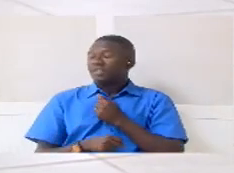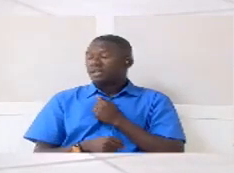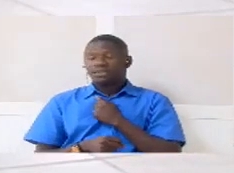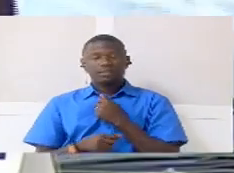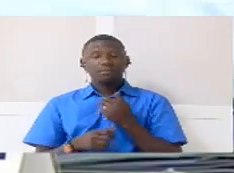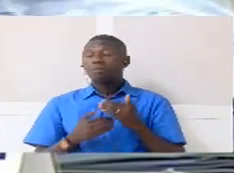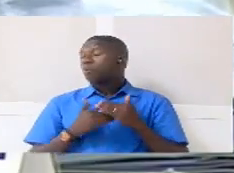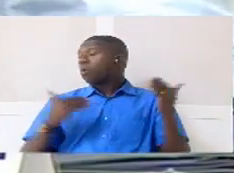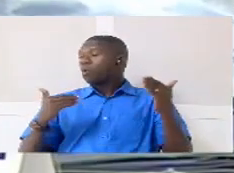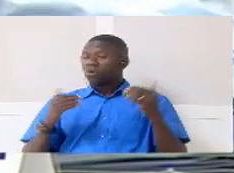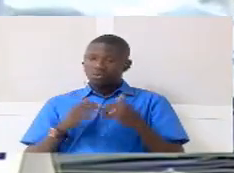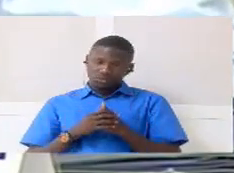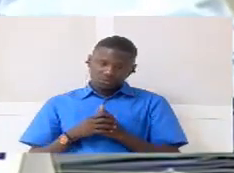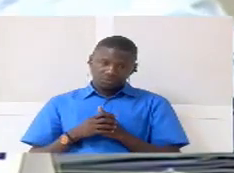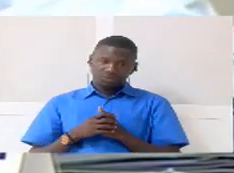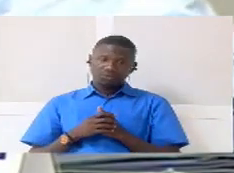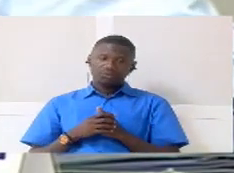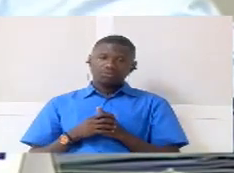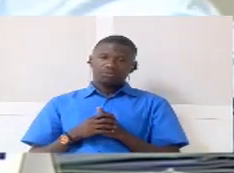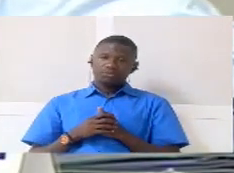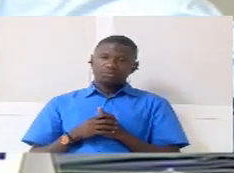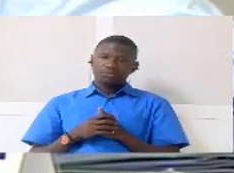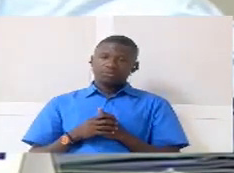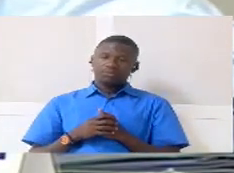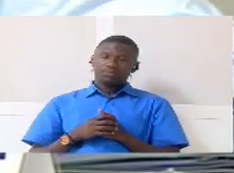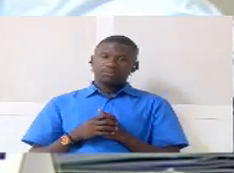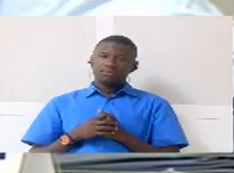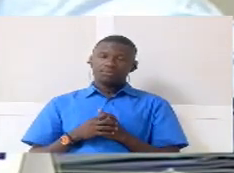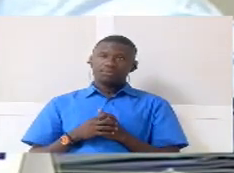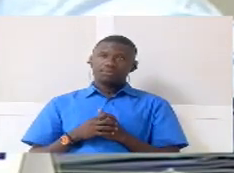You would agree with me that